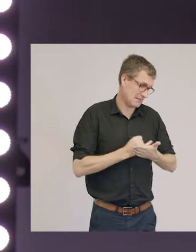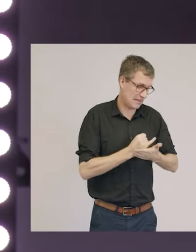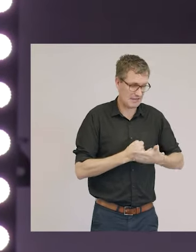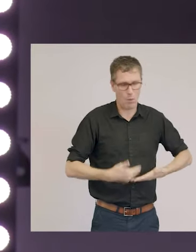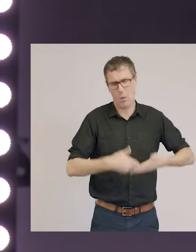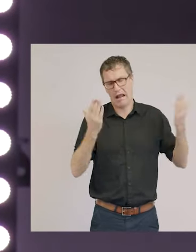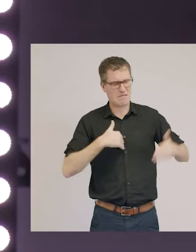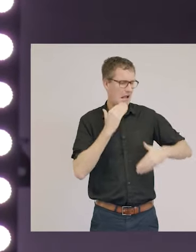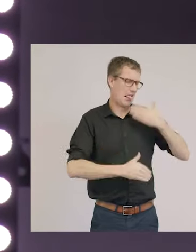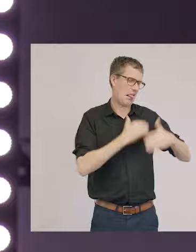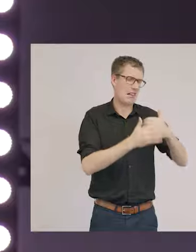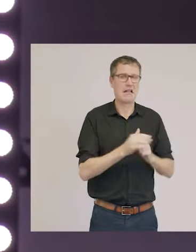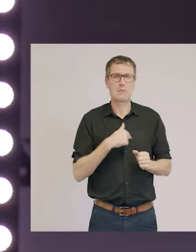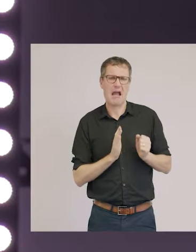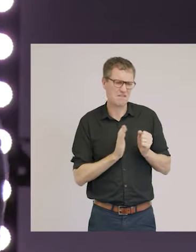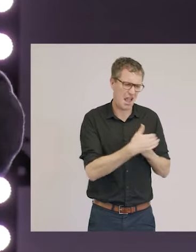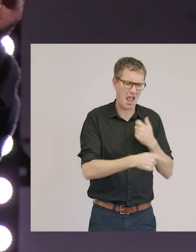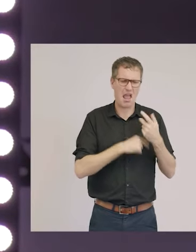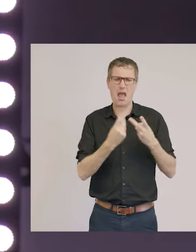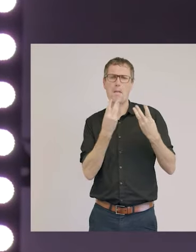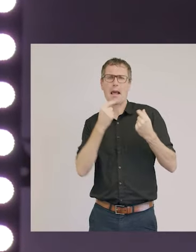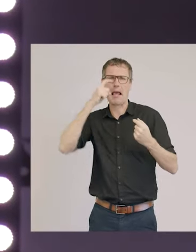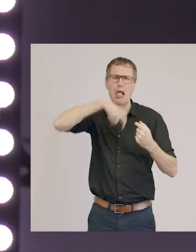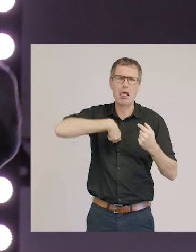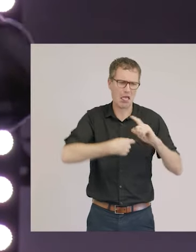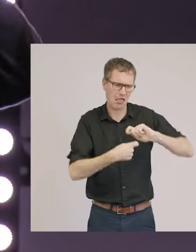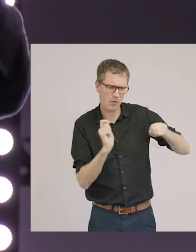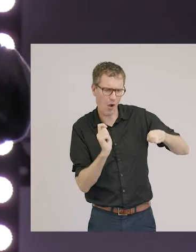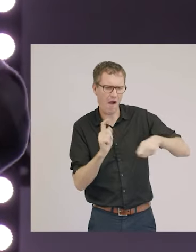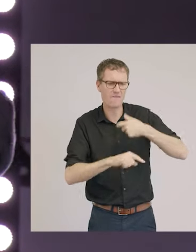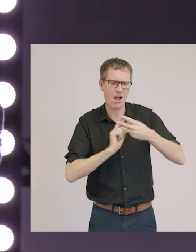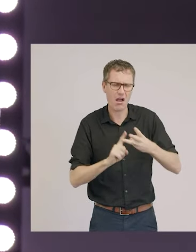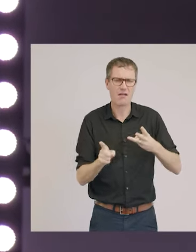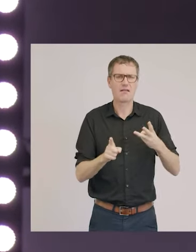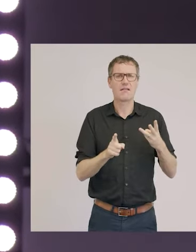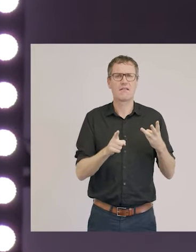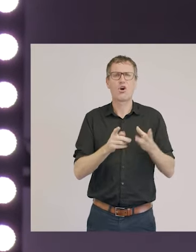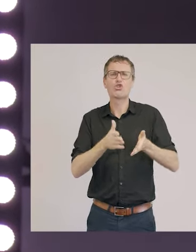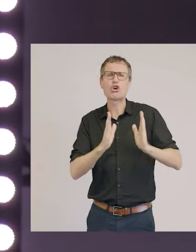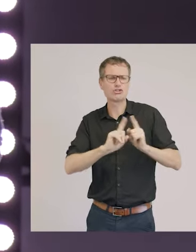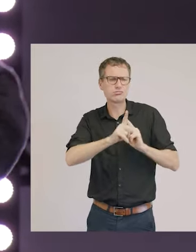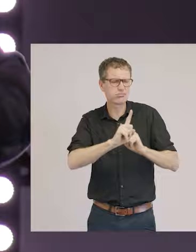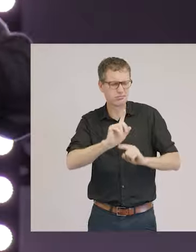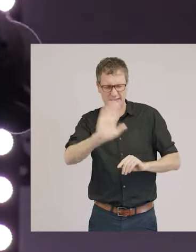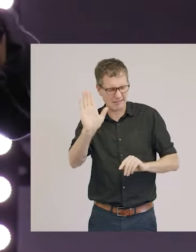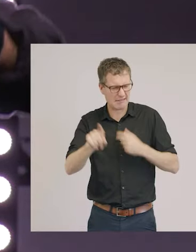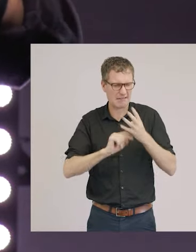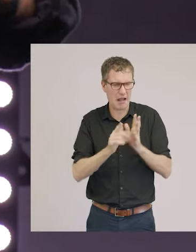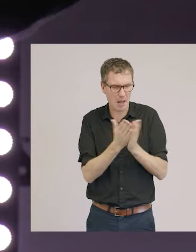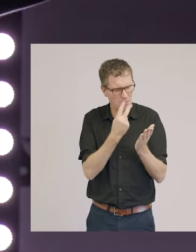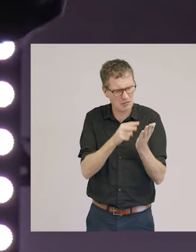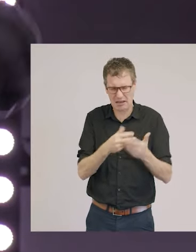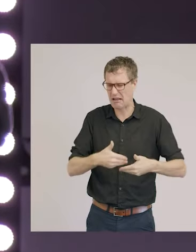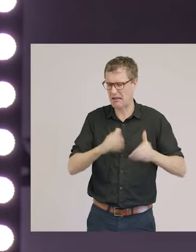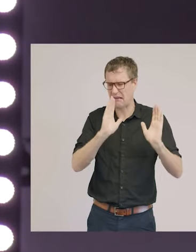sin. It's not a license to sort of say, oh, I can just do whatever I want. I can sort of have affairs and I can rip people off and I